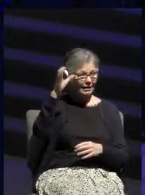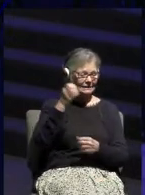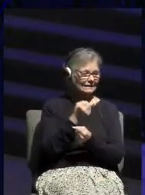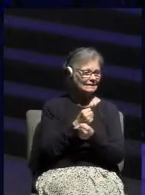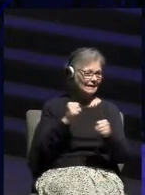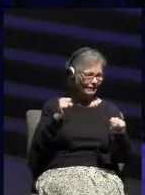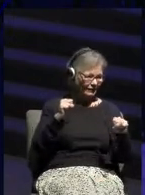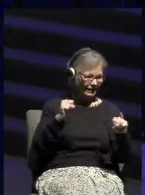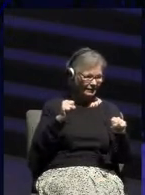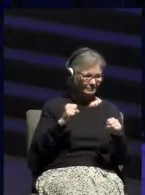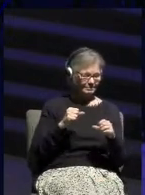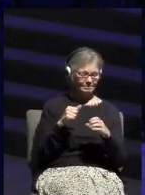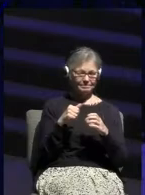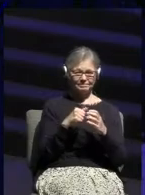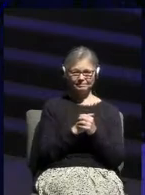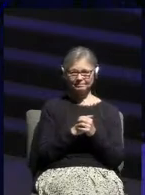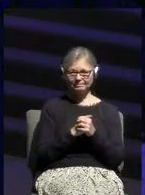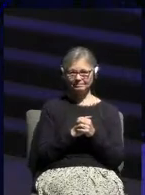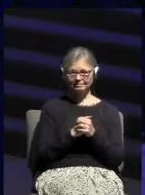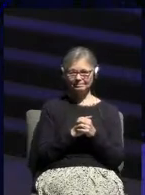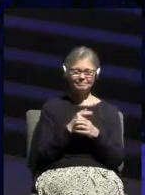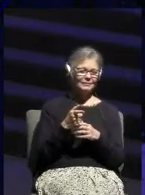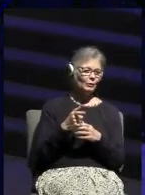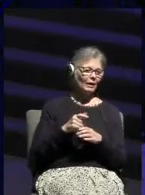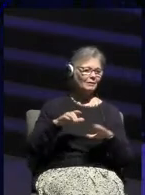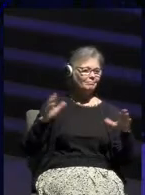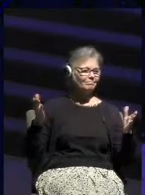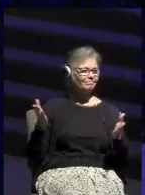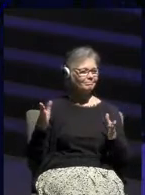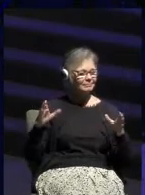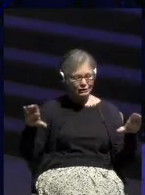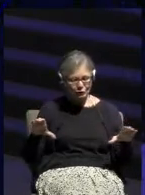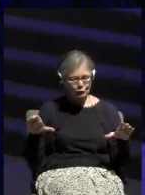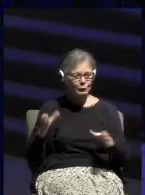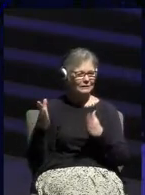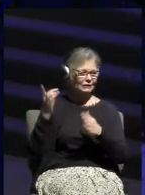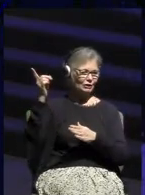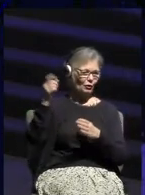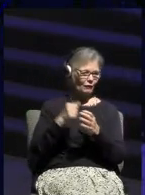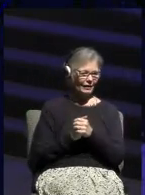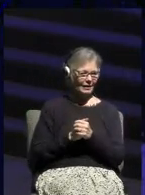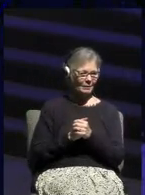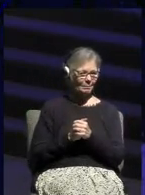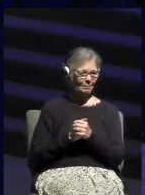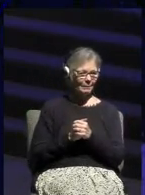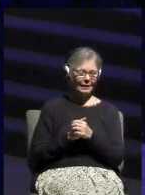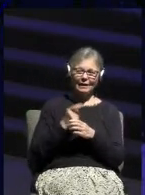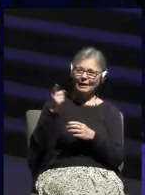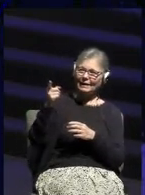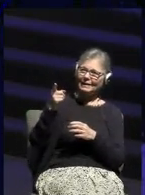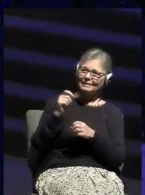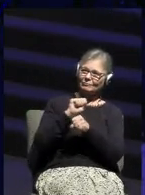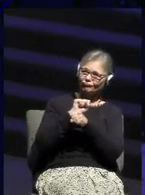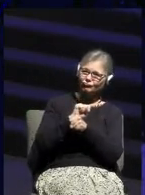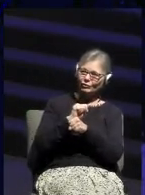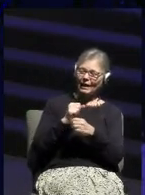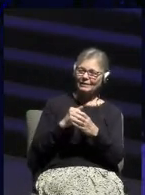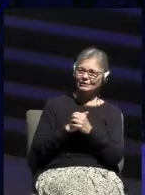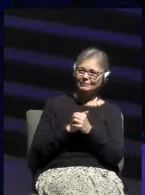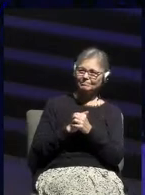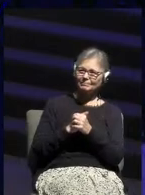safety, where we can live. And so He's our shelter. He